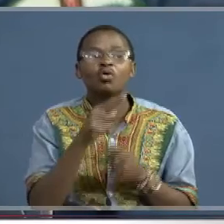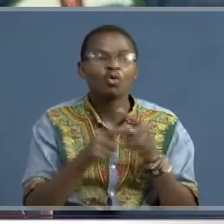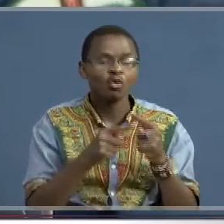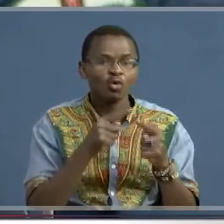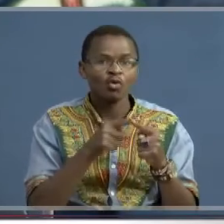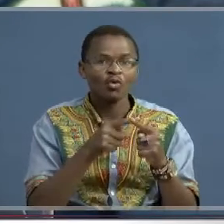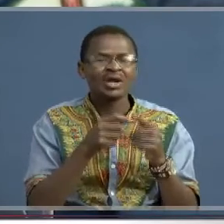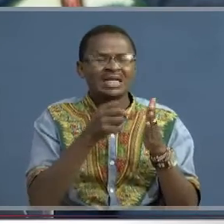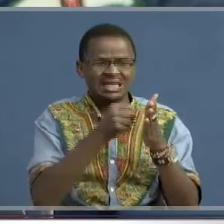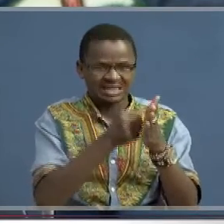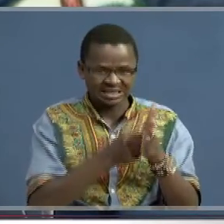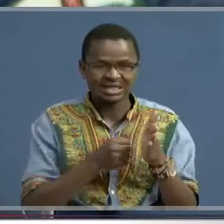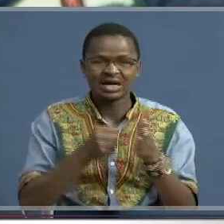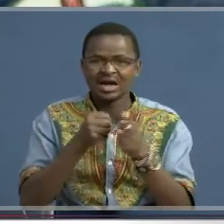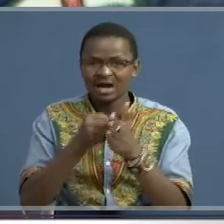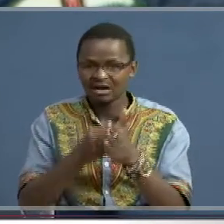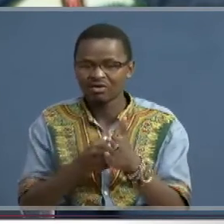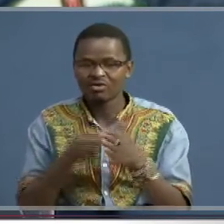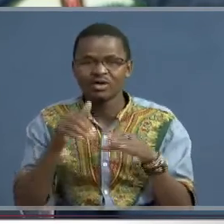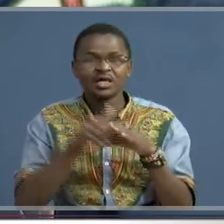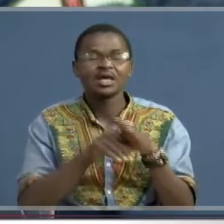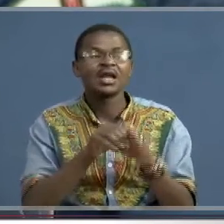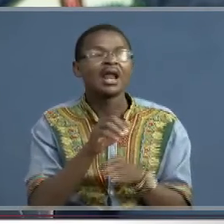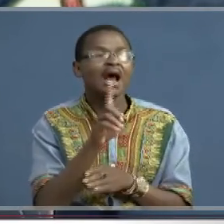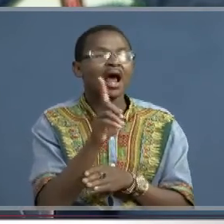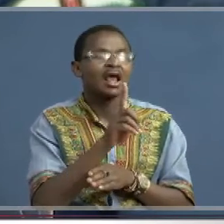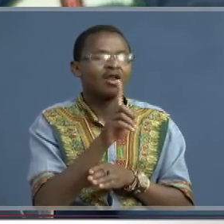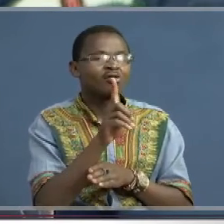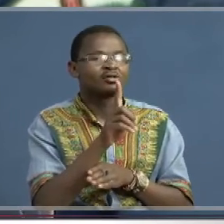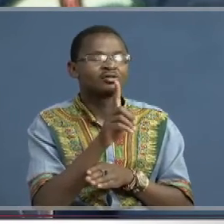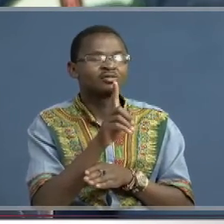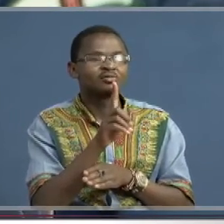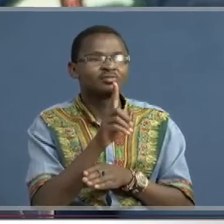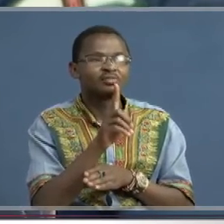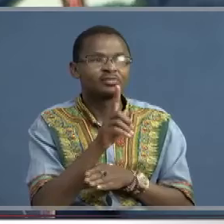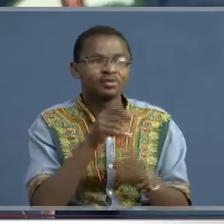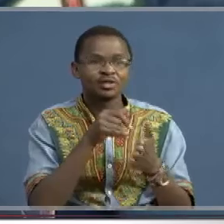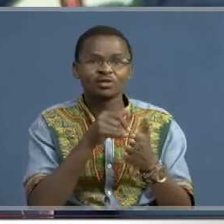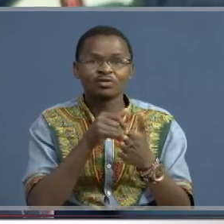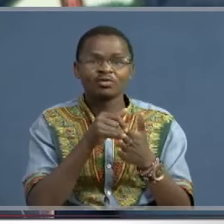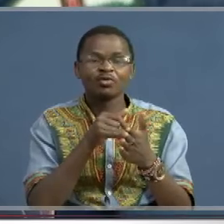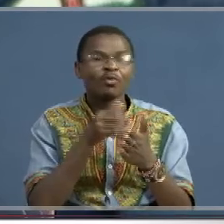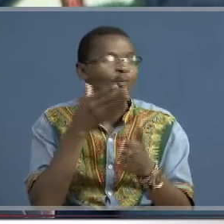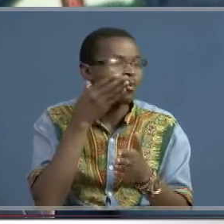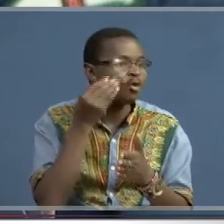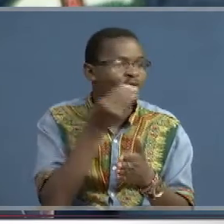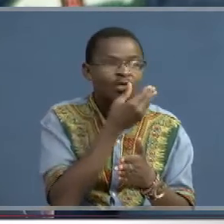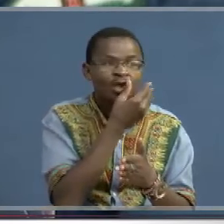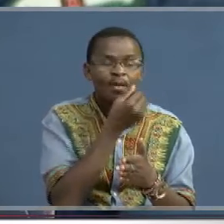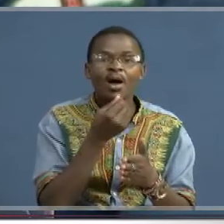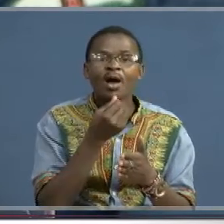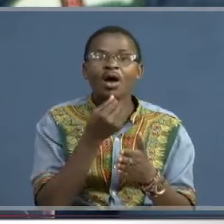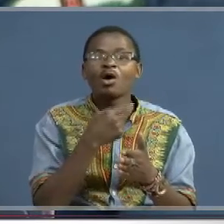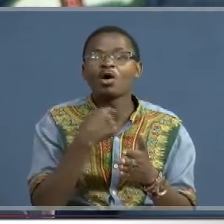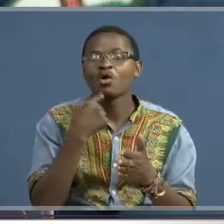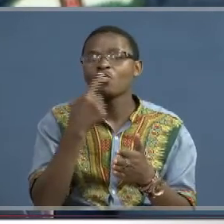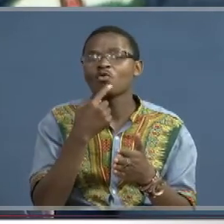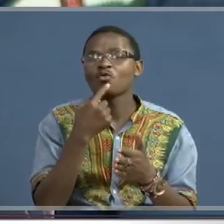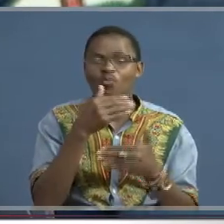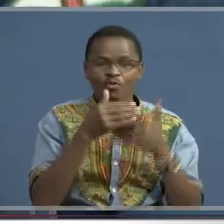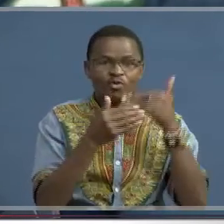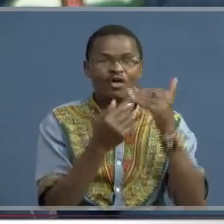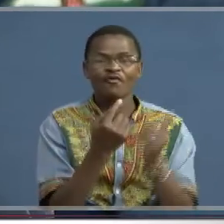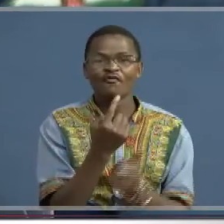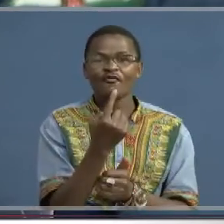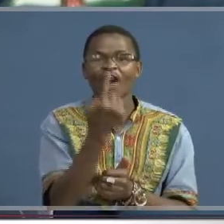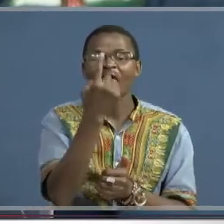our struggle based in Nairobi, it was Mzee Kenyatta who gave the first Land